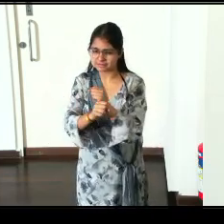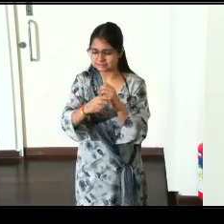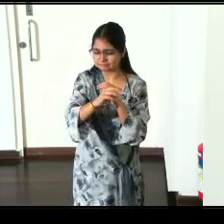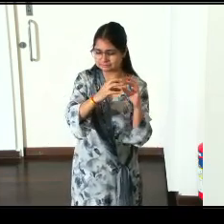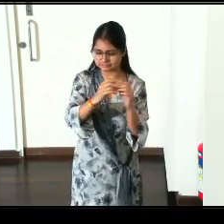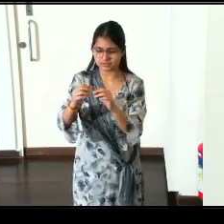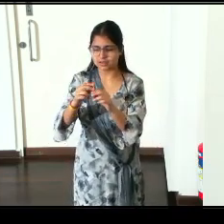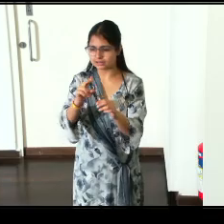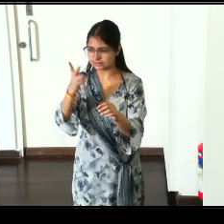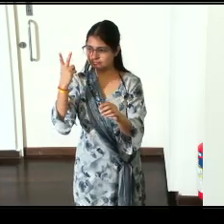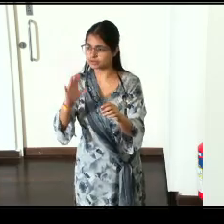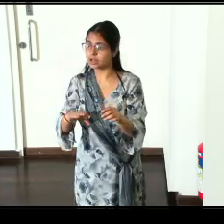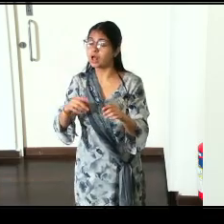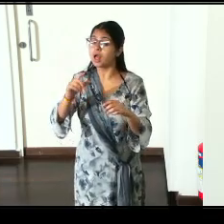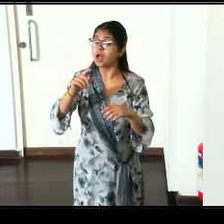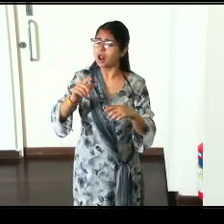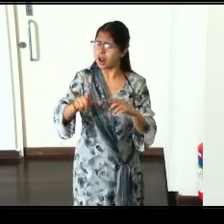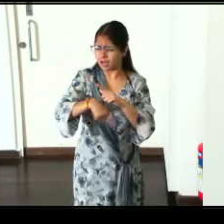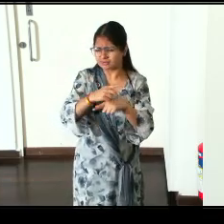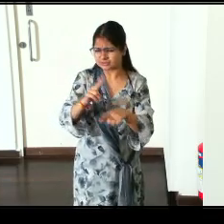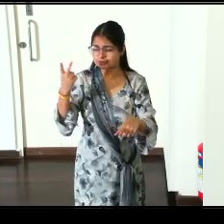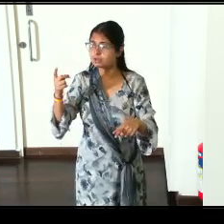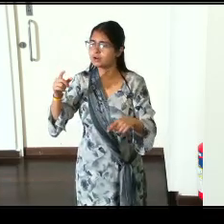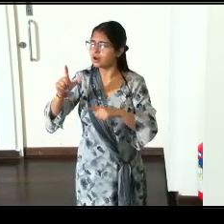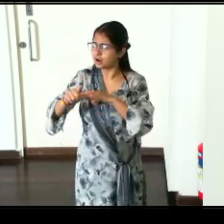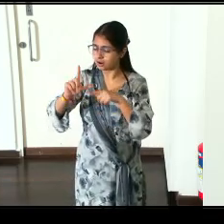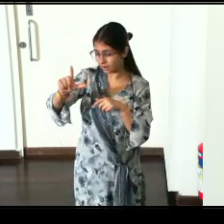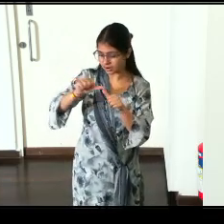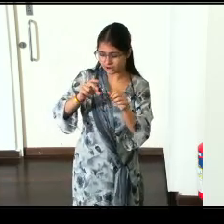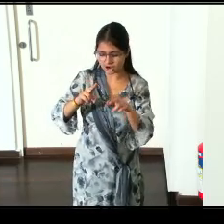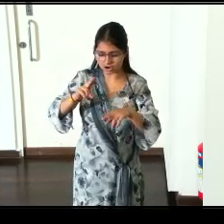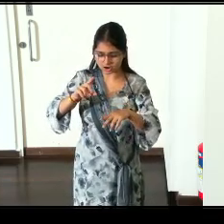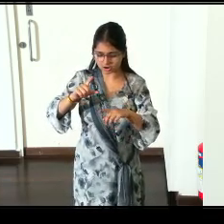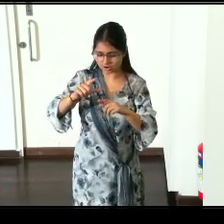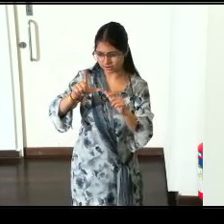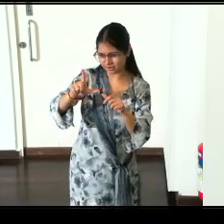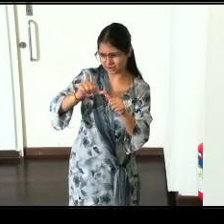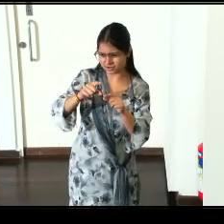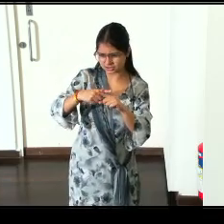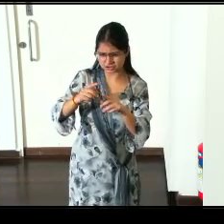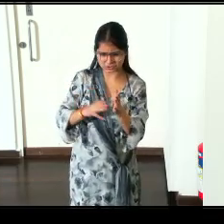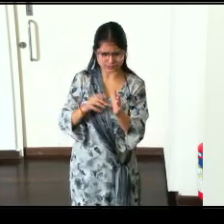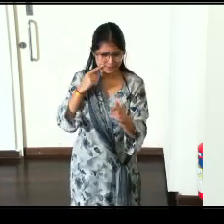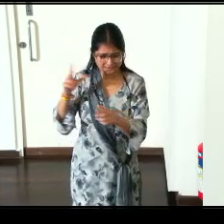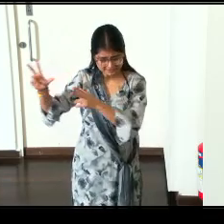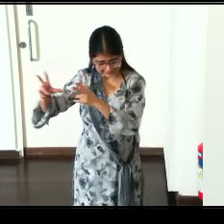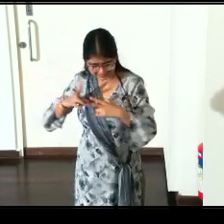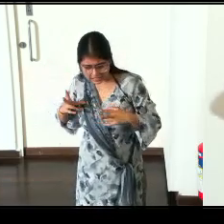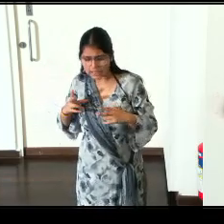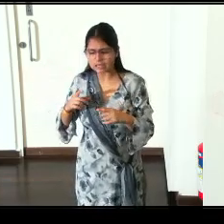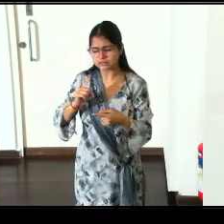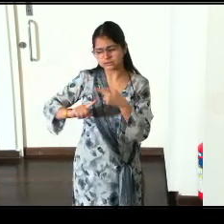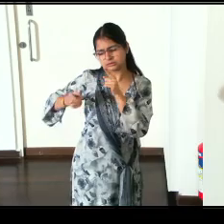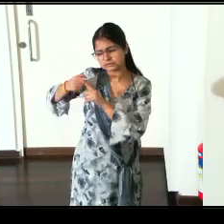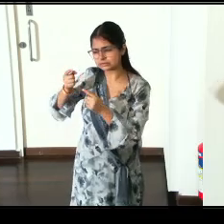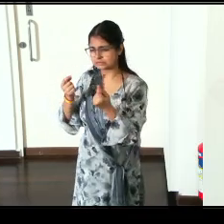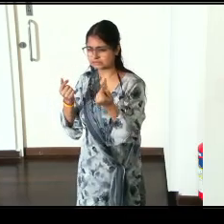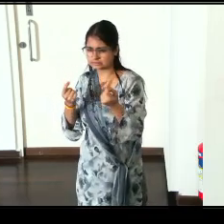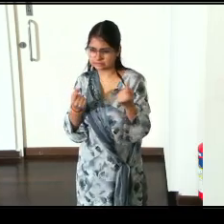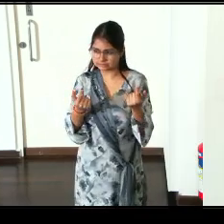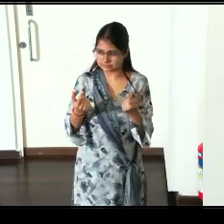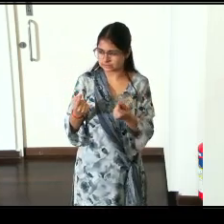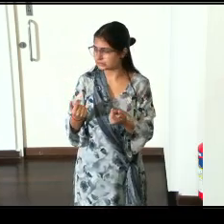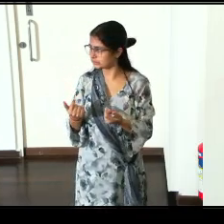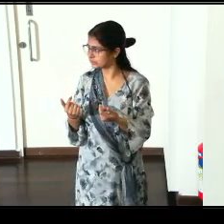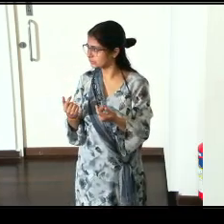And Lakshmi told us a little bit about the history of this. Now, but I think it is, what it says that we will not accept these shackles. Oh